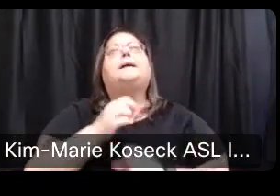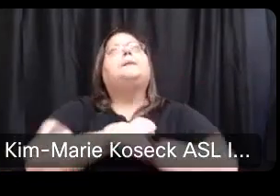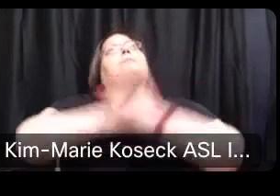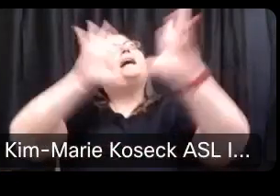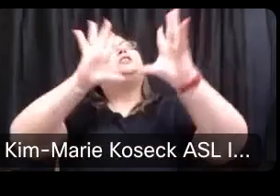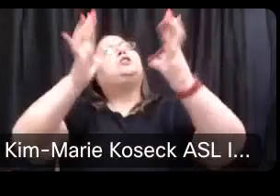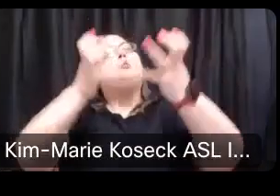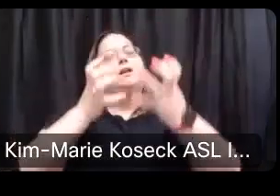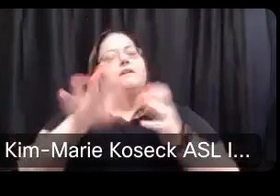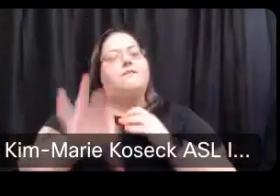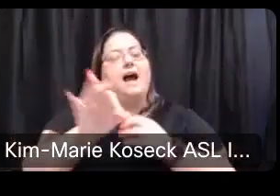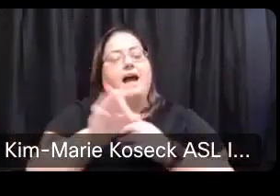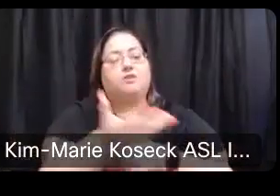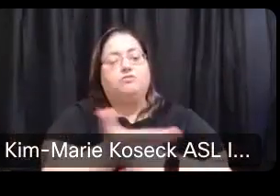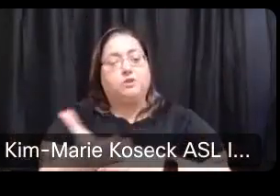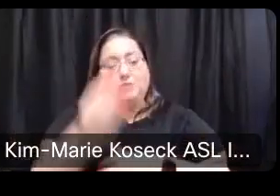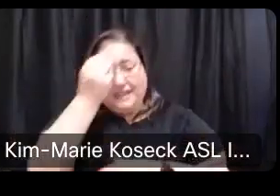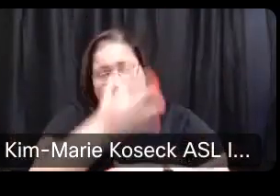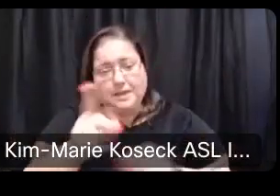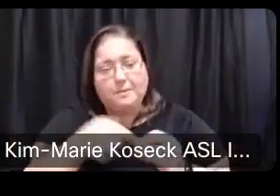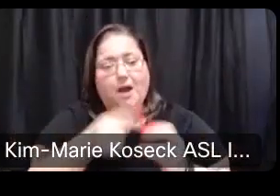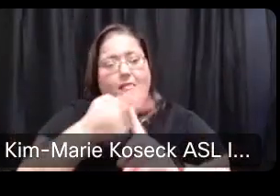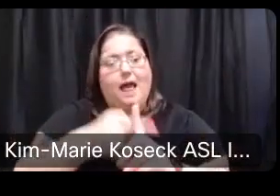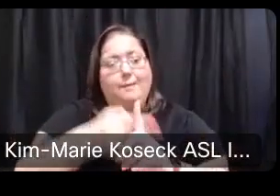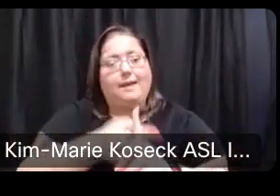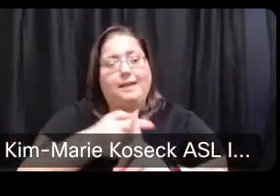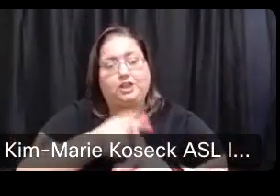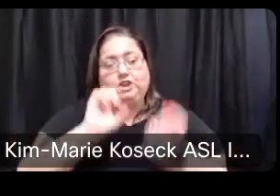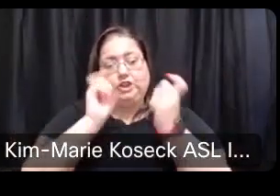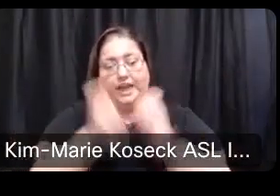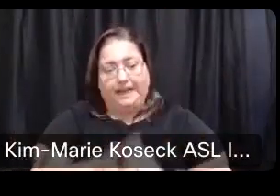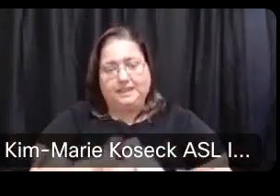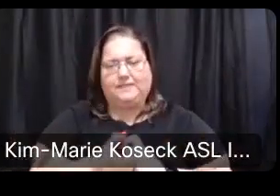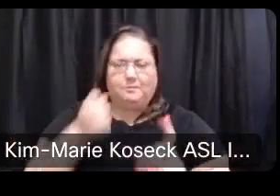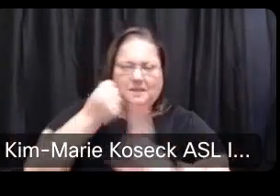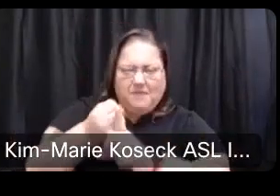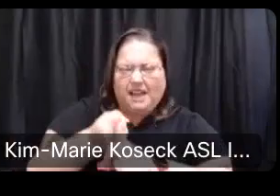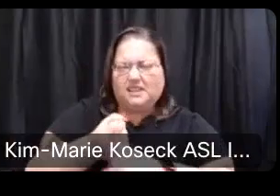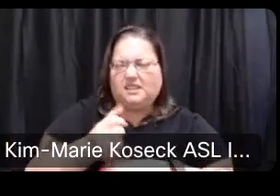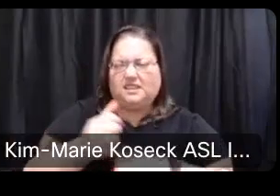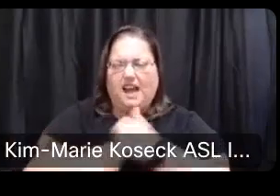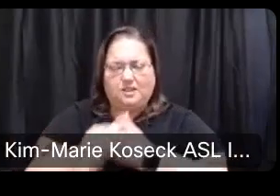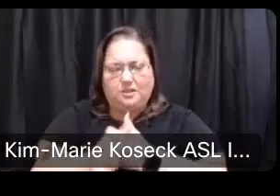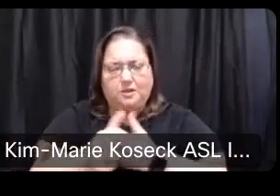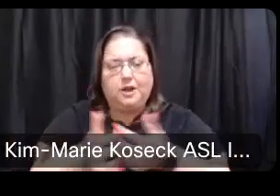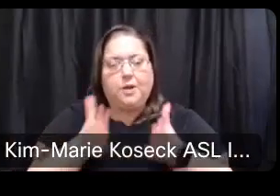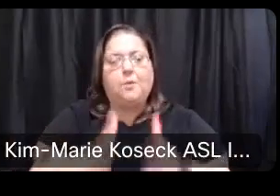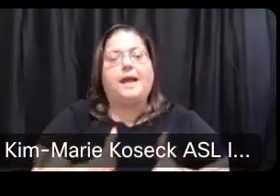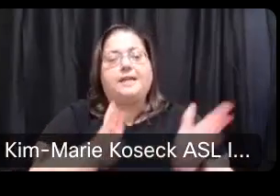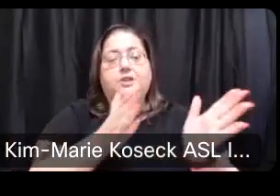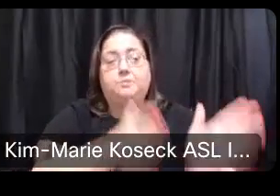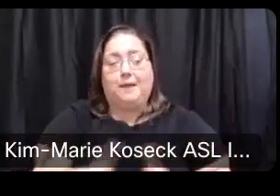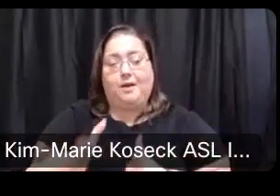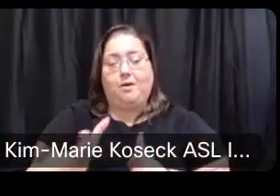or resources to learn more about climate change impacts or hazards and ways to prepare or plan for